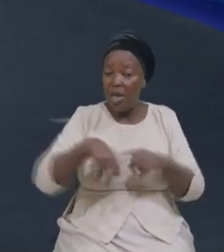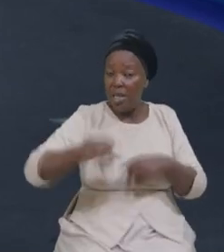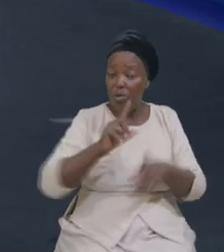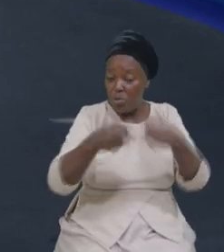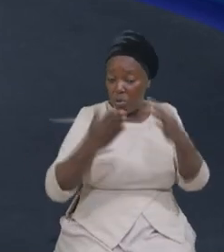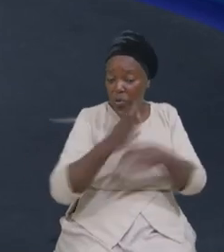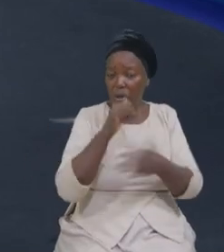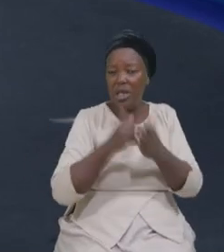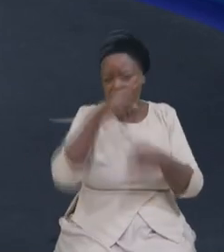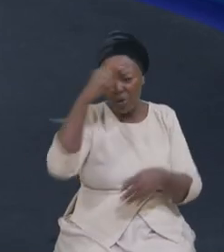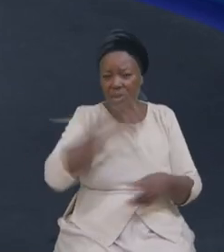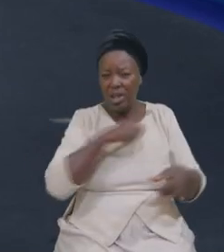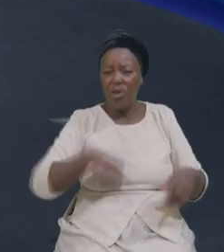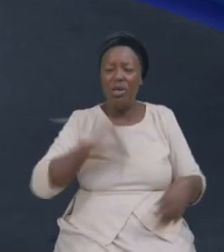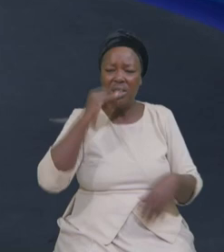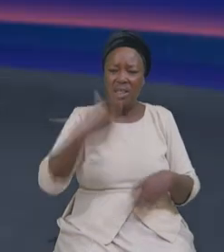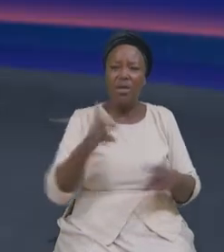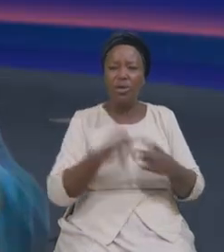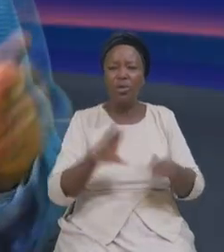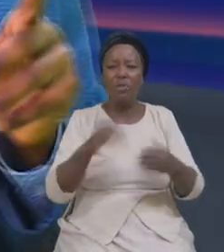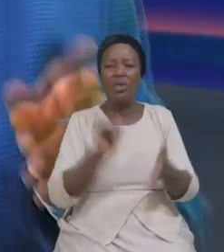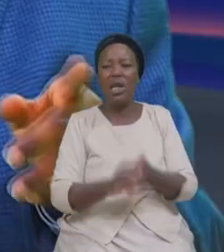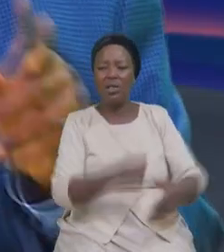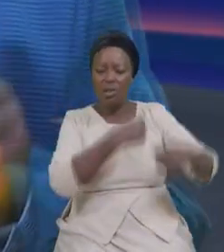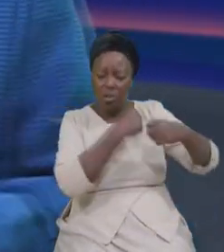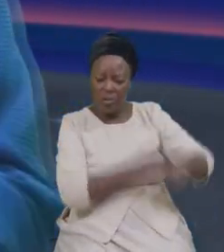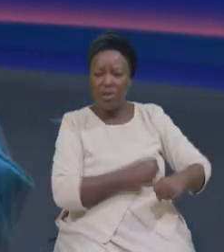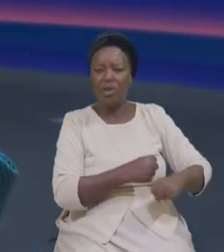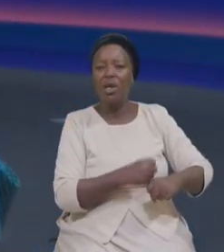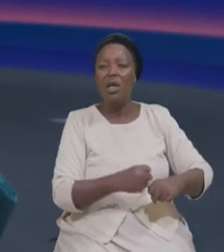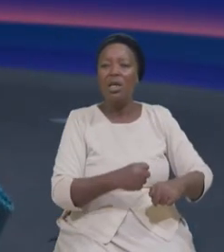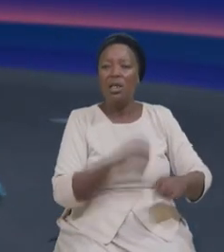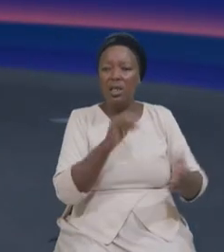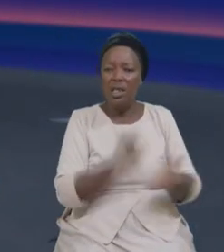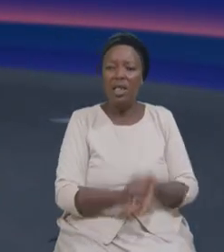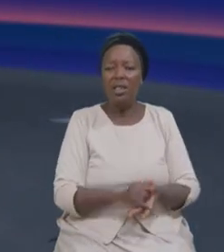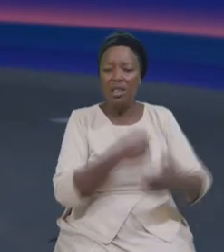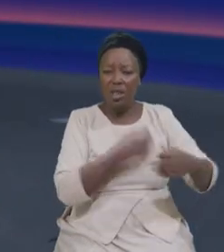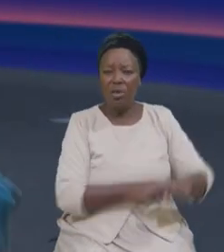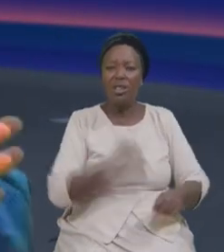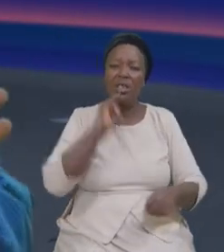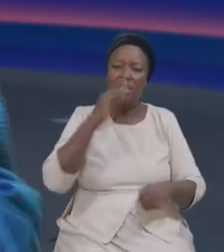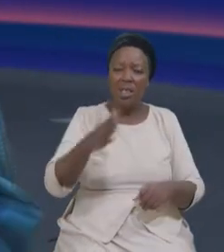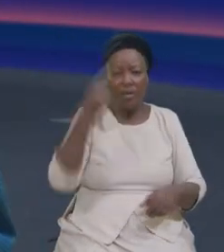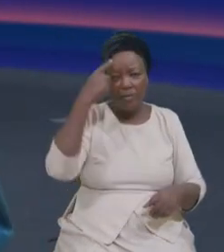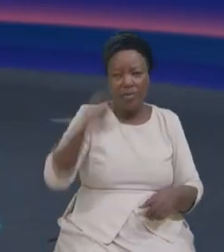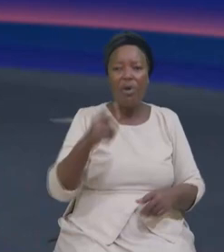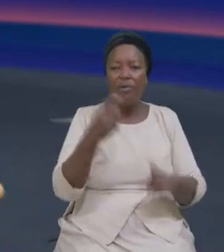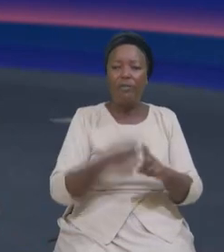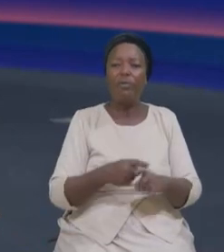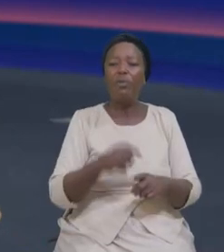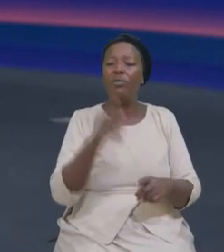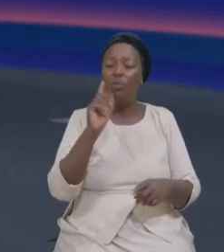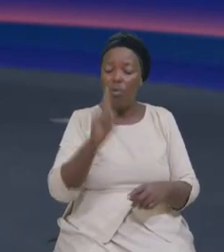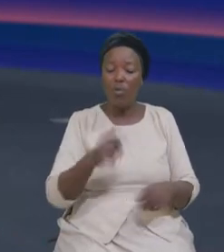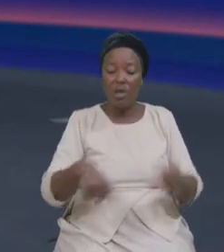from here until tomorrow? He gives us trustworthy security, not only for one day or for 1 week